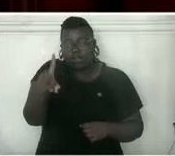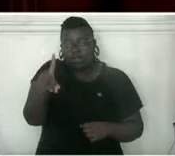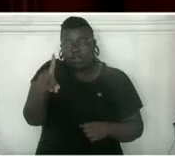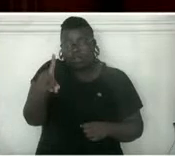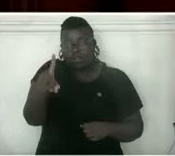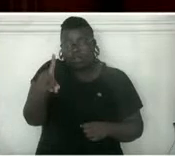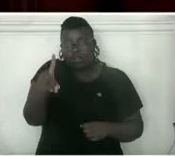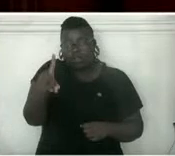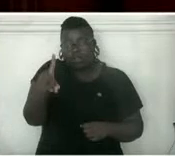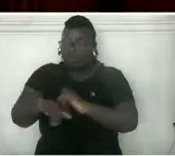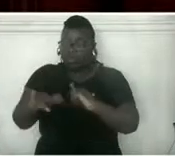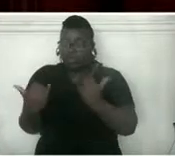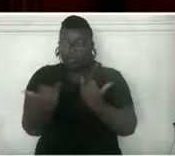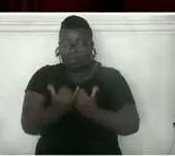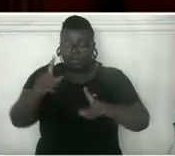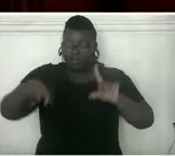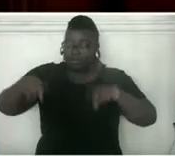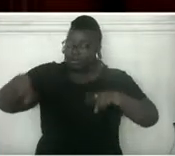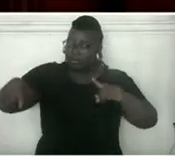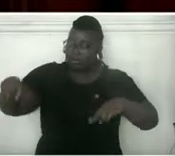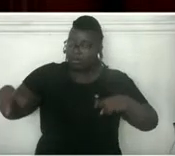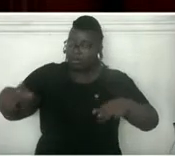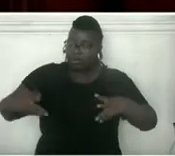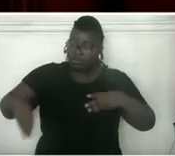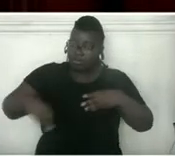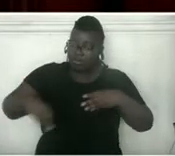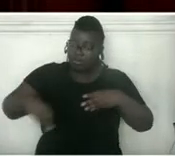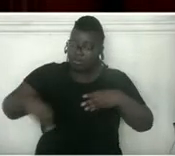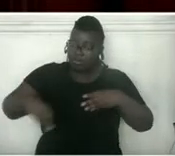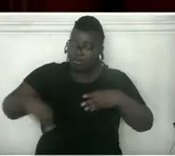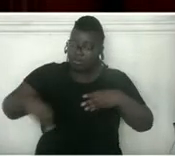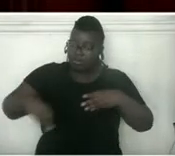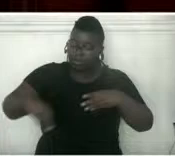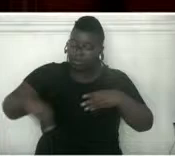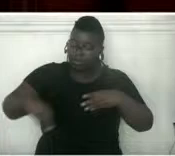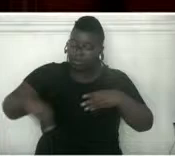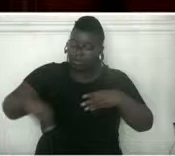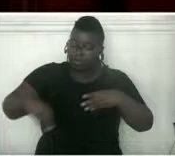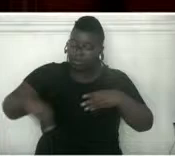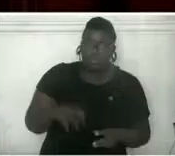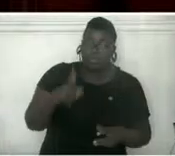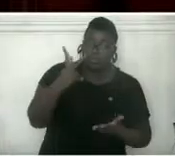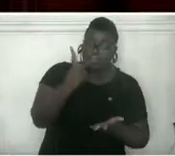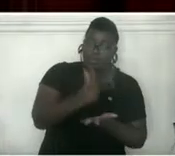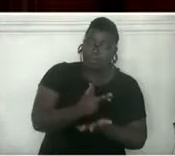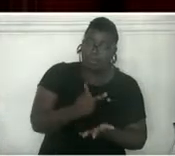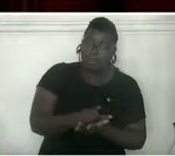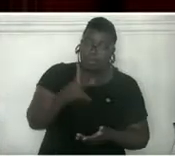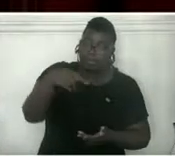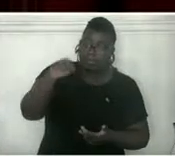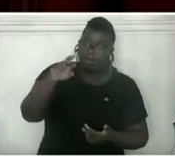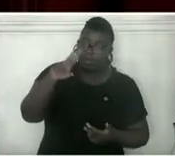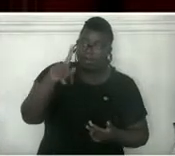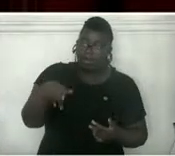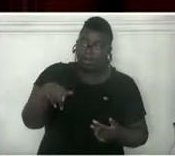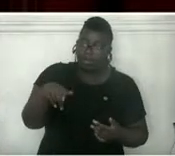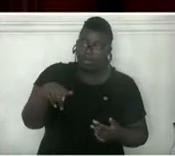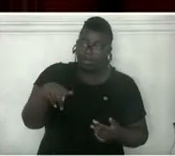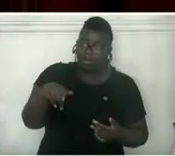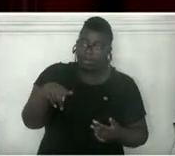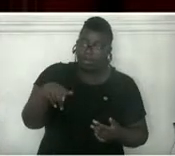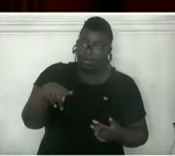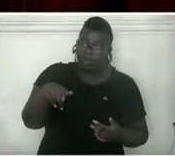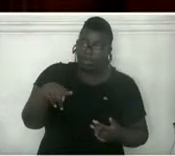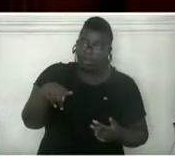companies entering the electropolis area. The park will be built in 3 phases over